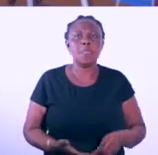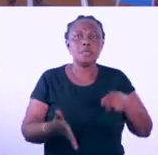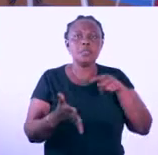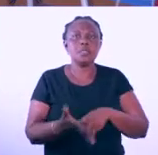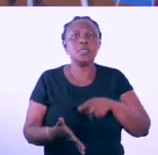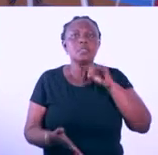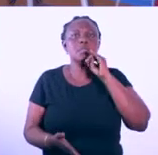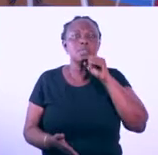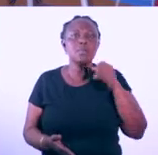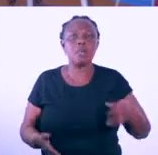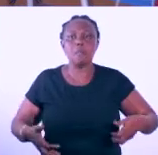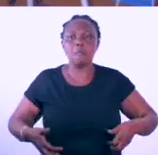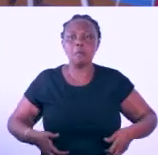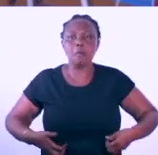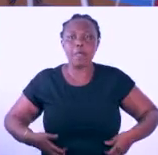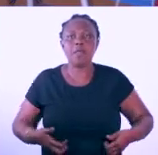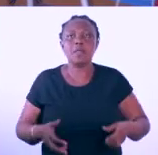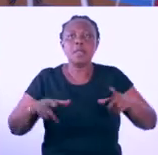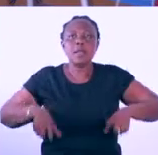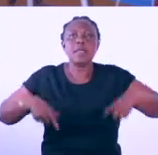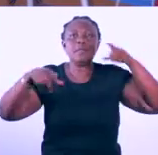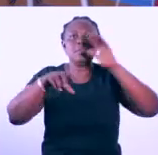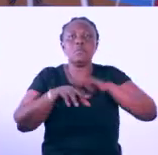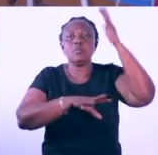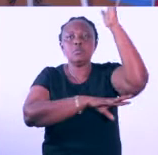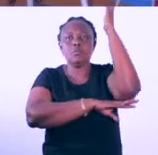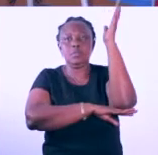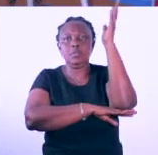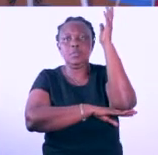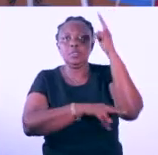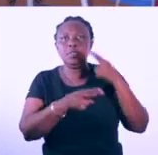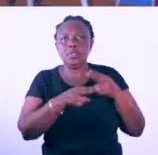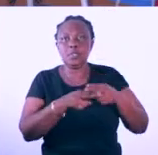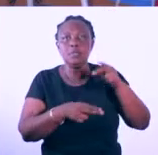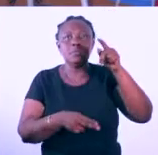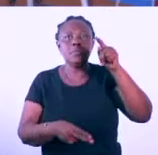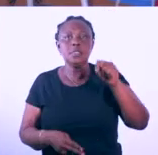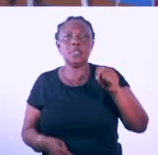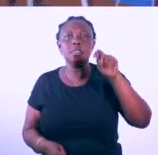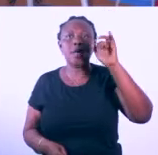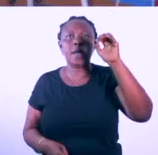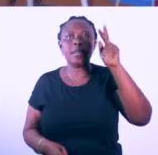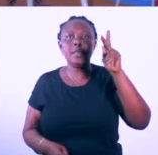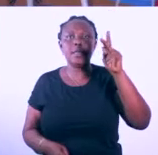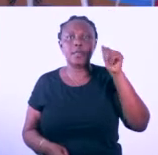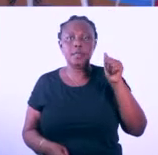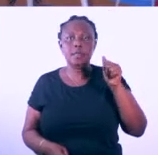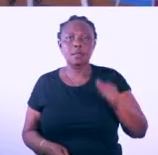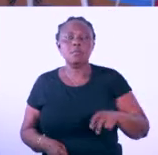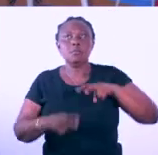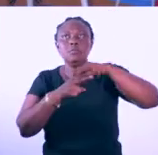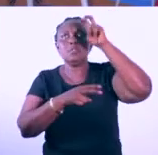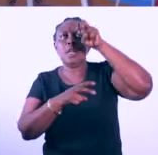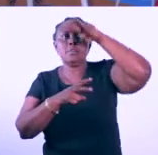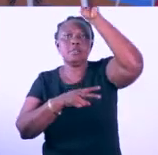monkey. He lives on a tree. His name is Tika. Tika likes to jump and swing. He likes